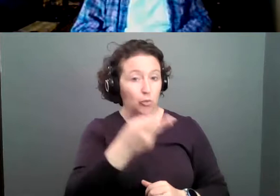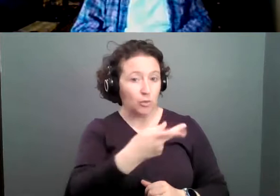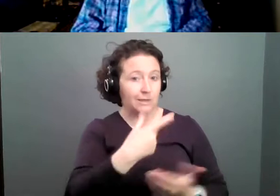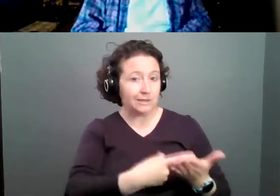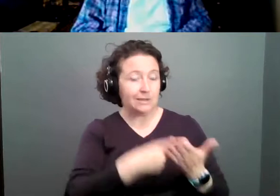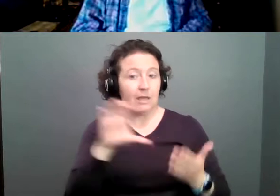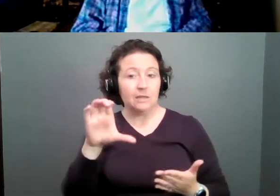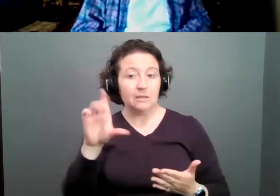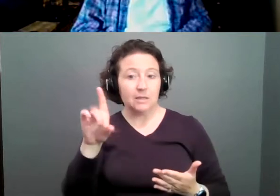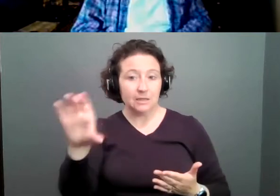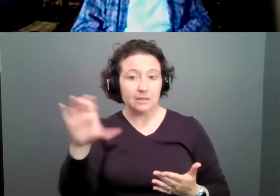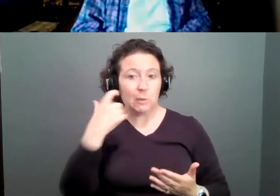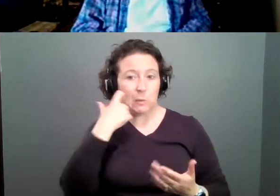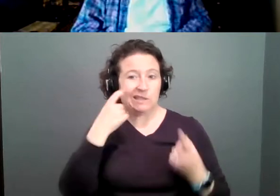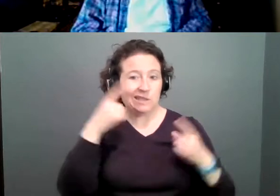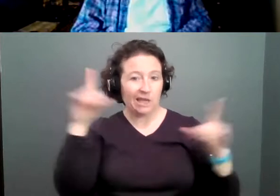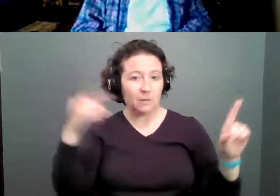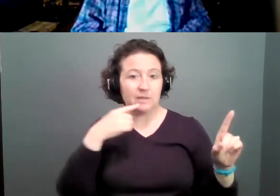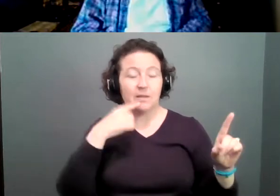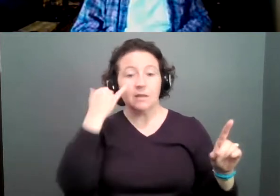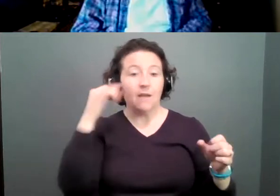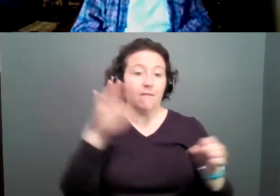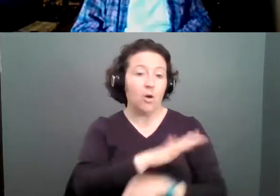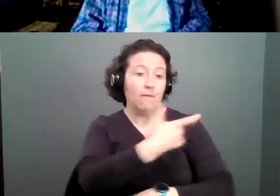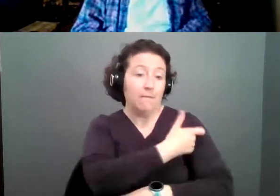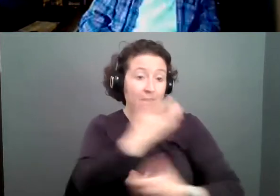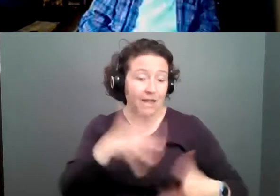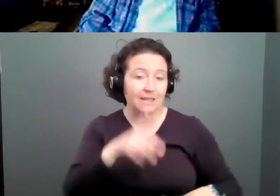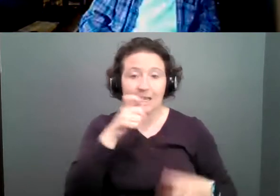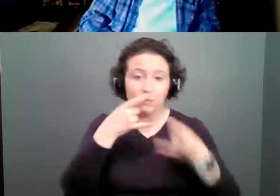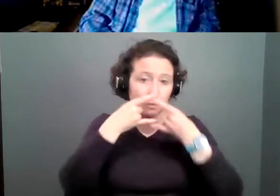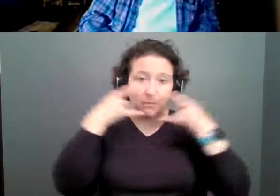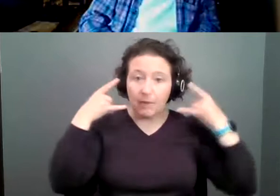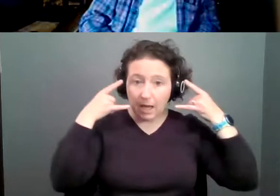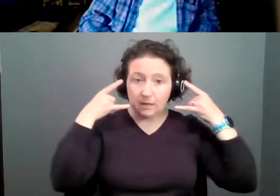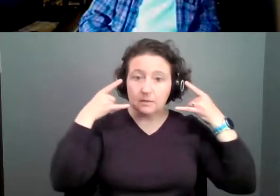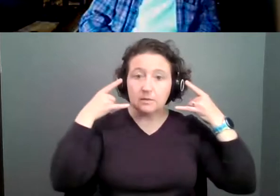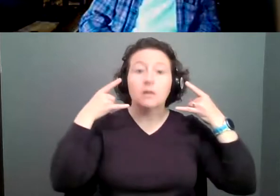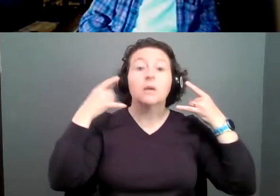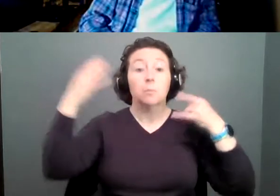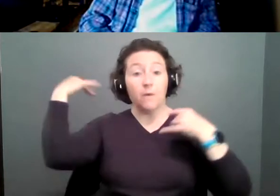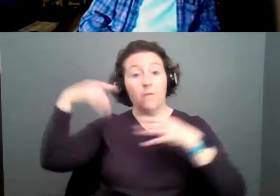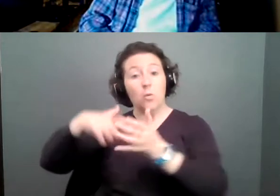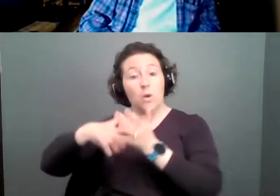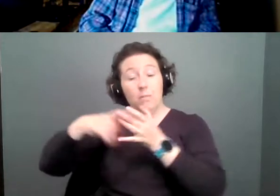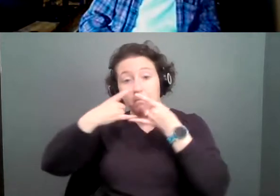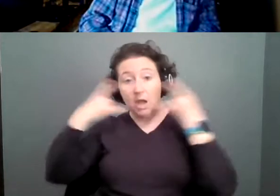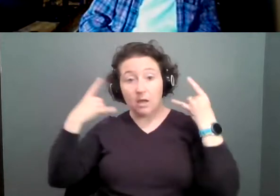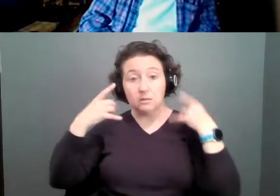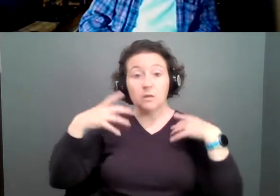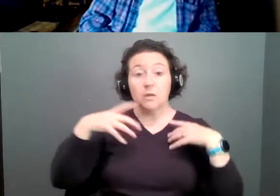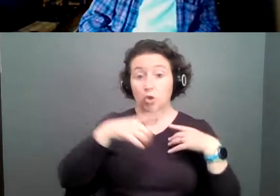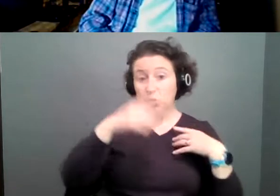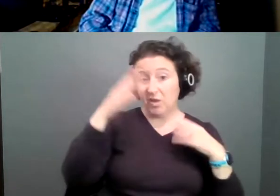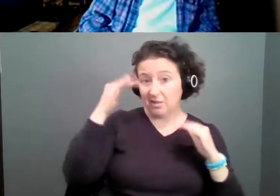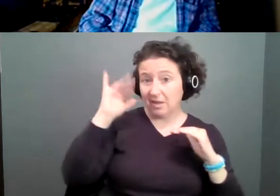saying those who are fully vaccinated don't have to wear masks in those scenarios where they previously had been. Do you anticipate this changing